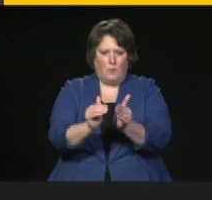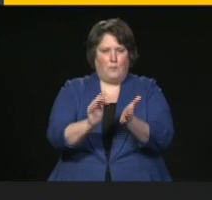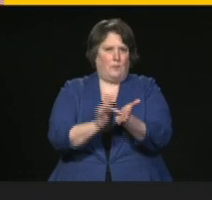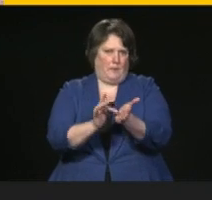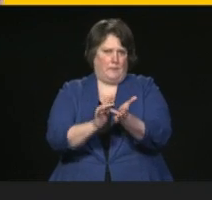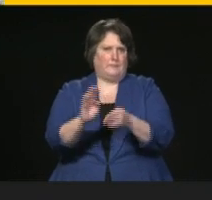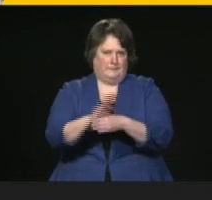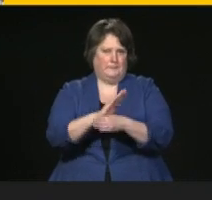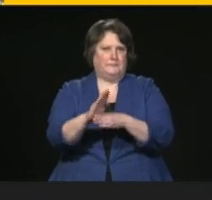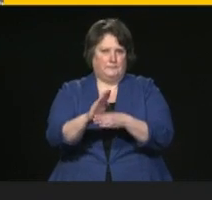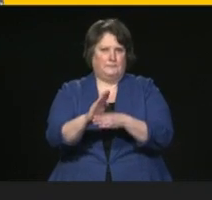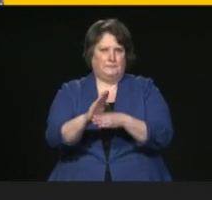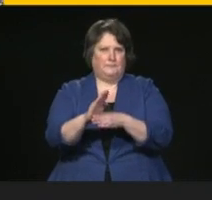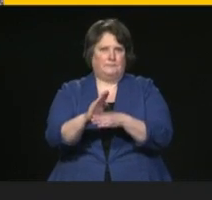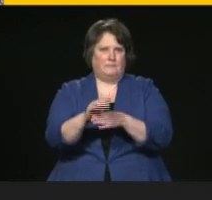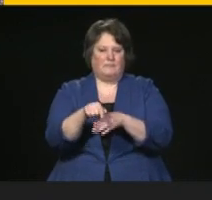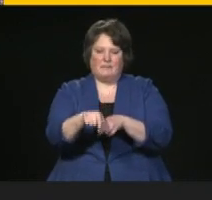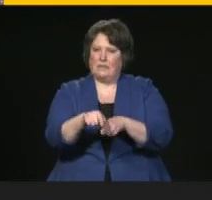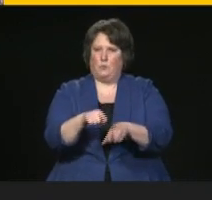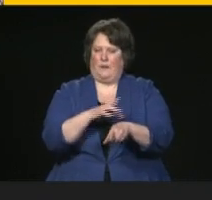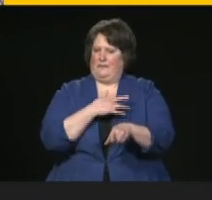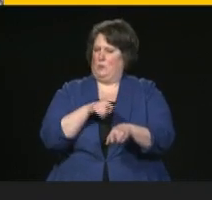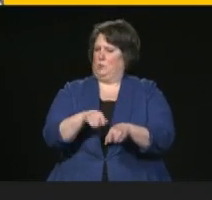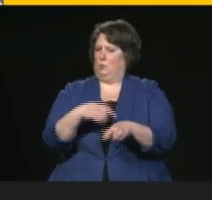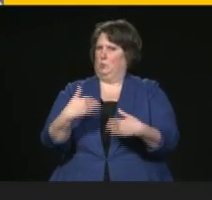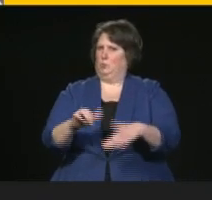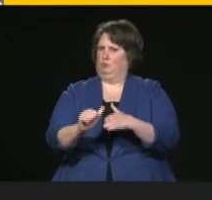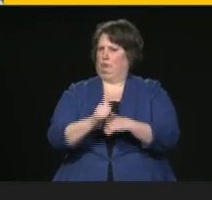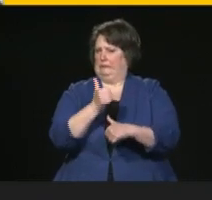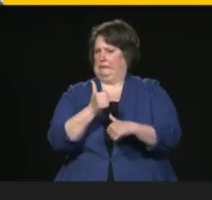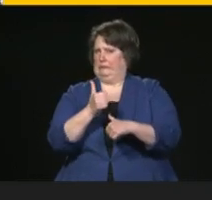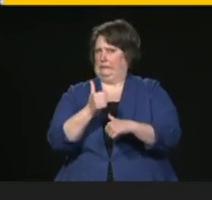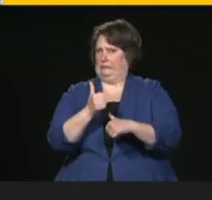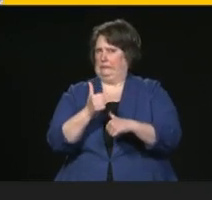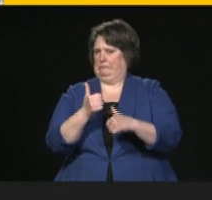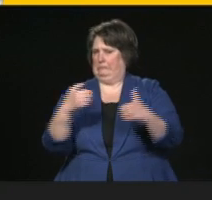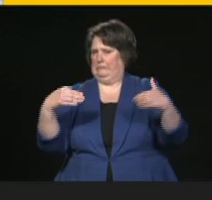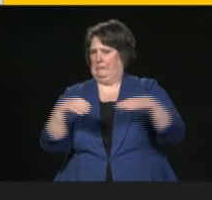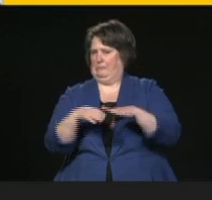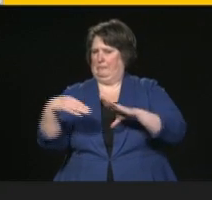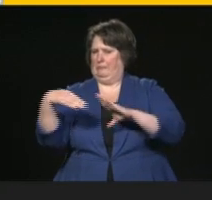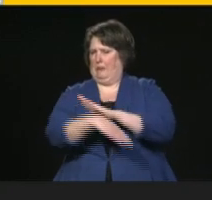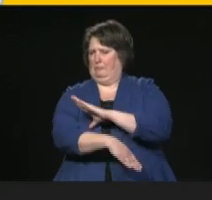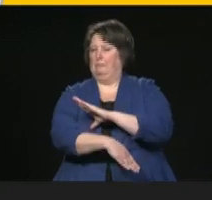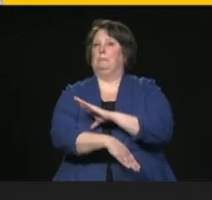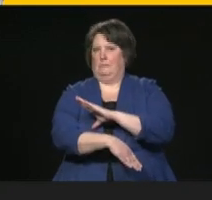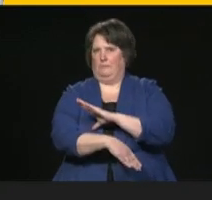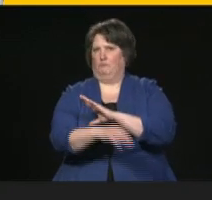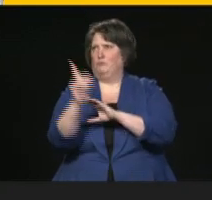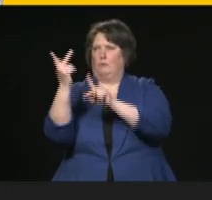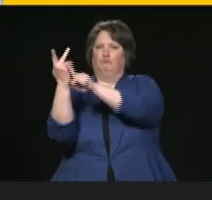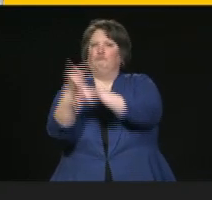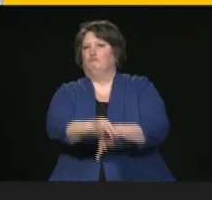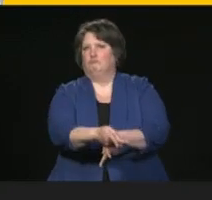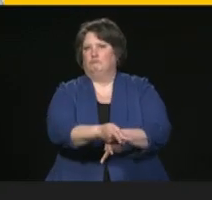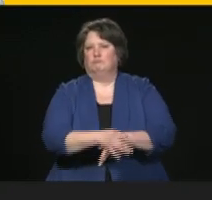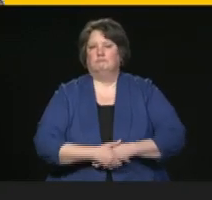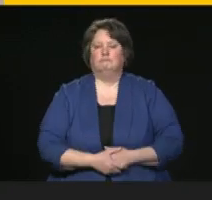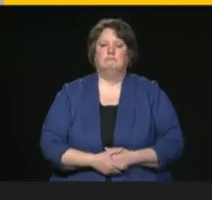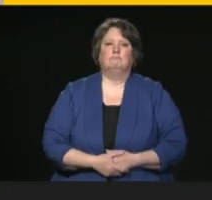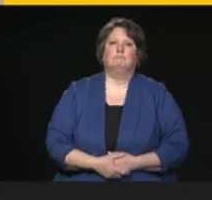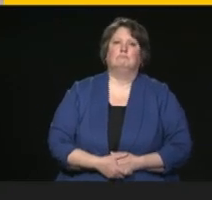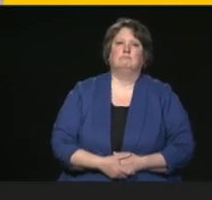especially vulnerable to COVID's effects. We have also announced a new co-funding